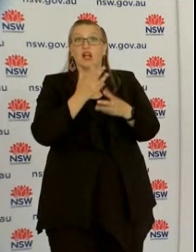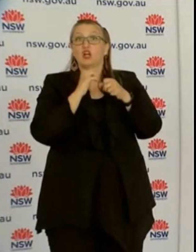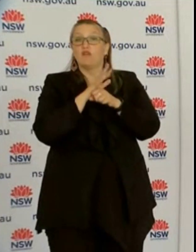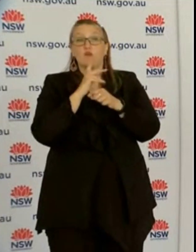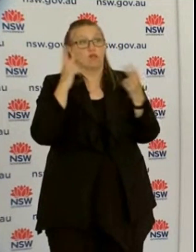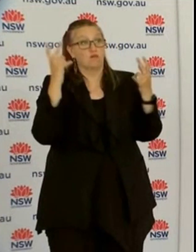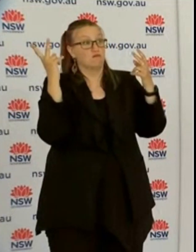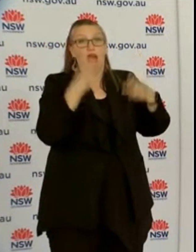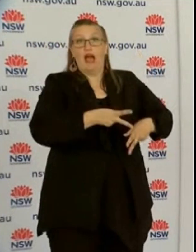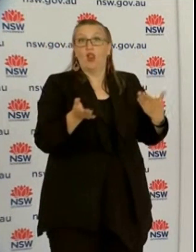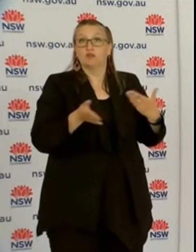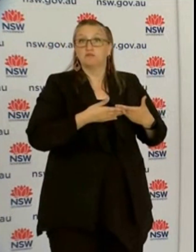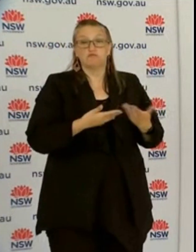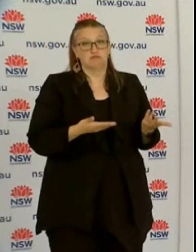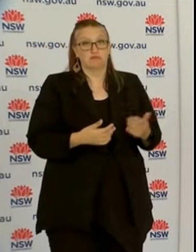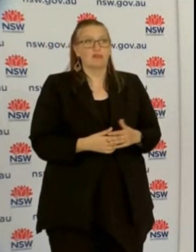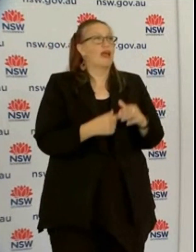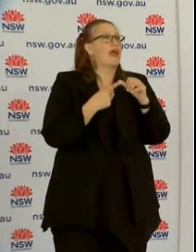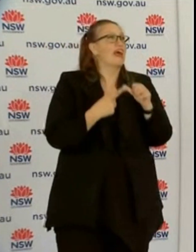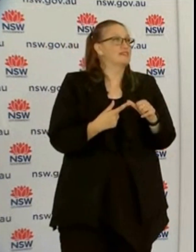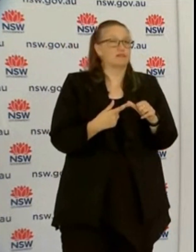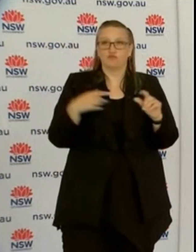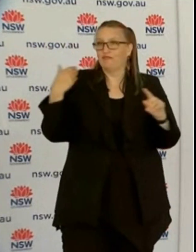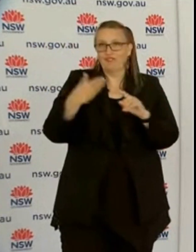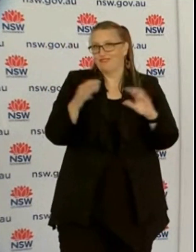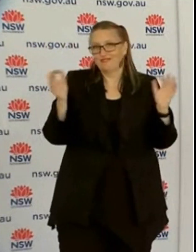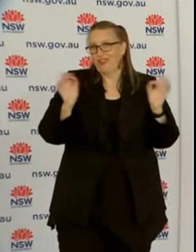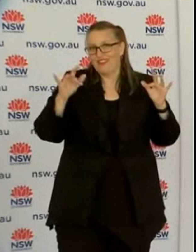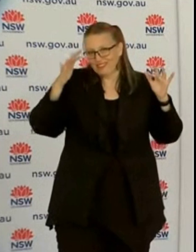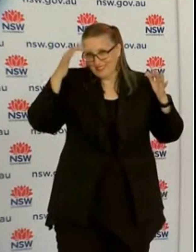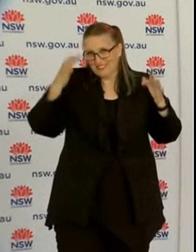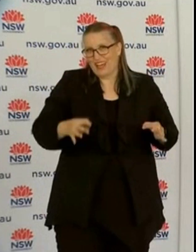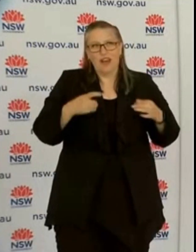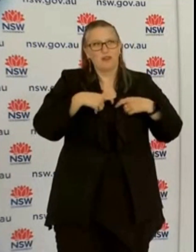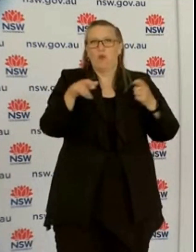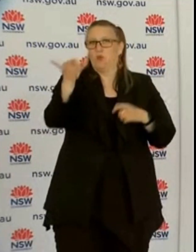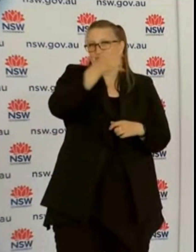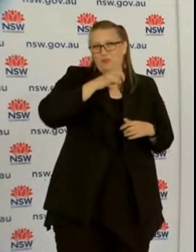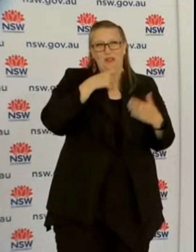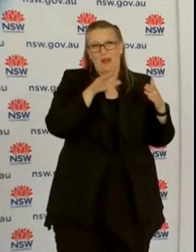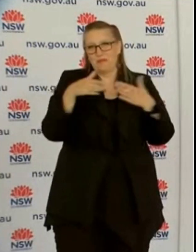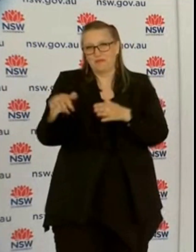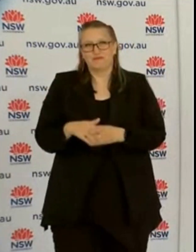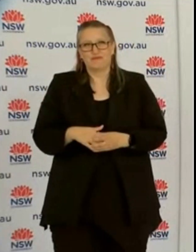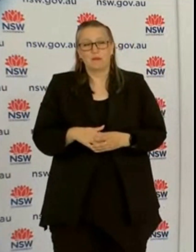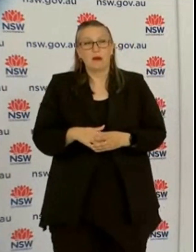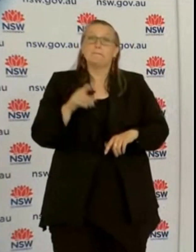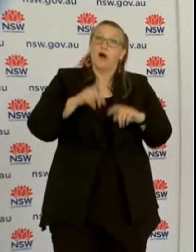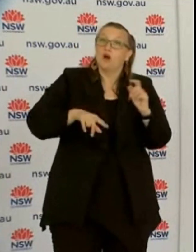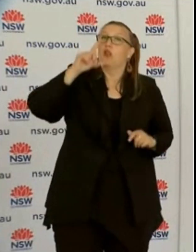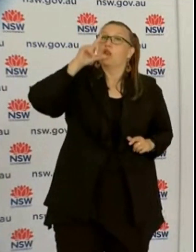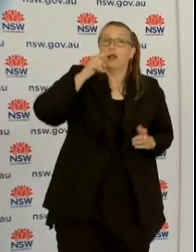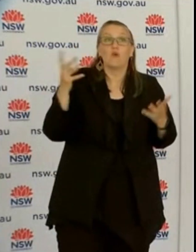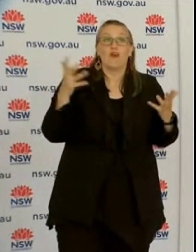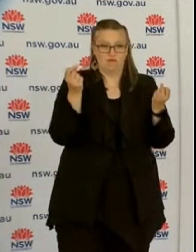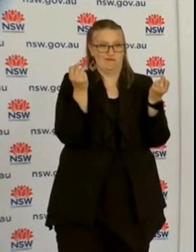relation to any areas coming out of lockdown in regional rural New South Wales, but the most likely areas, if you're going to consider it, is areas that have no cases. It's